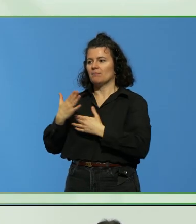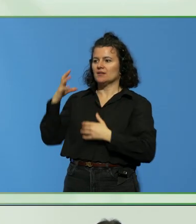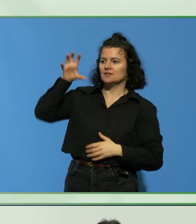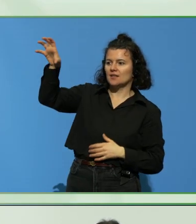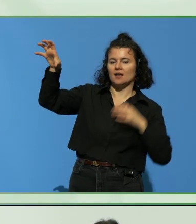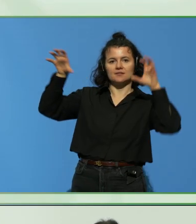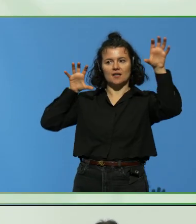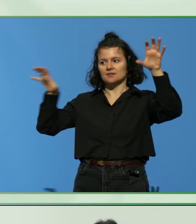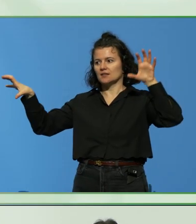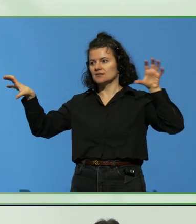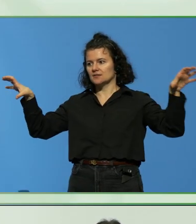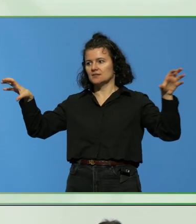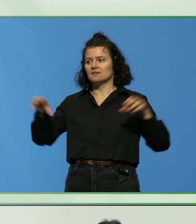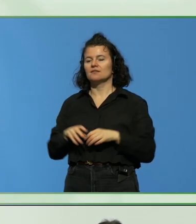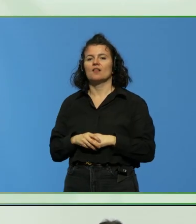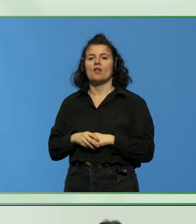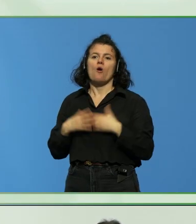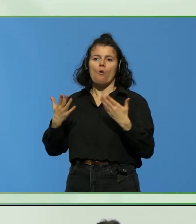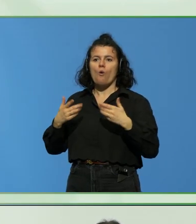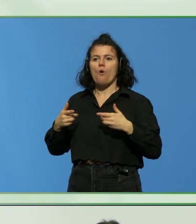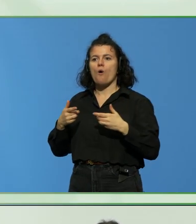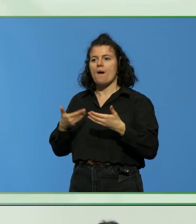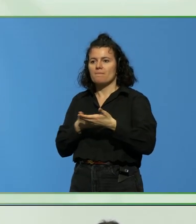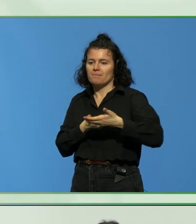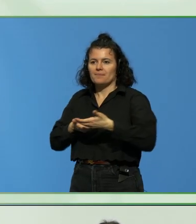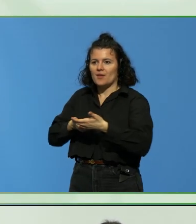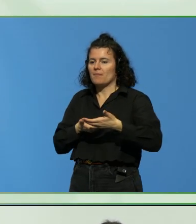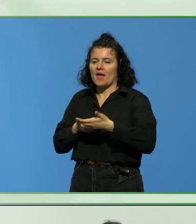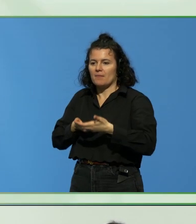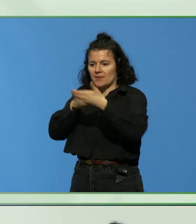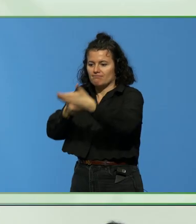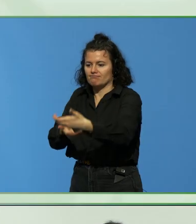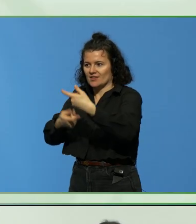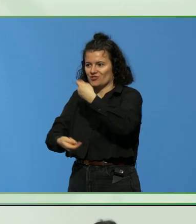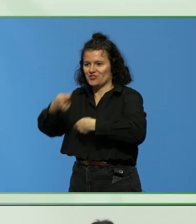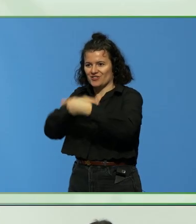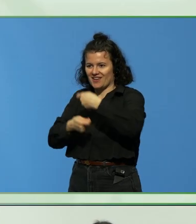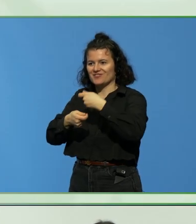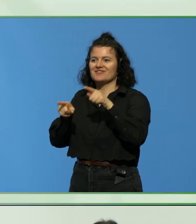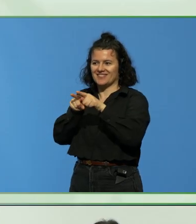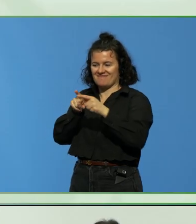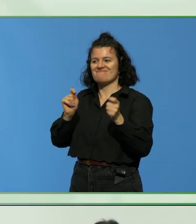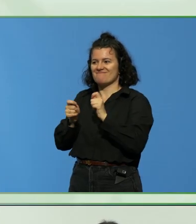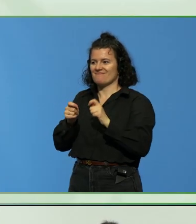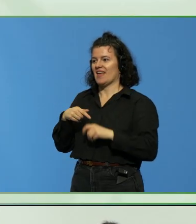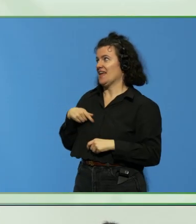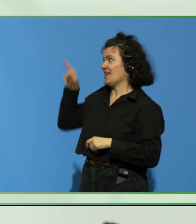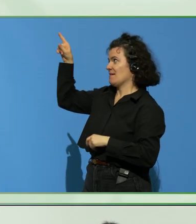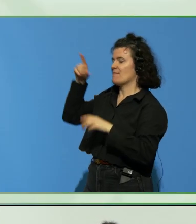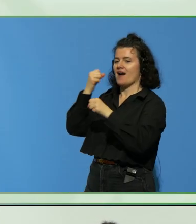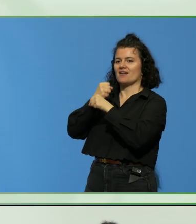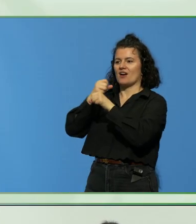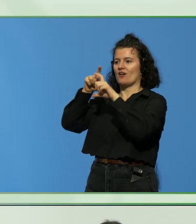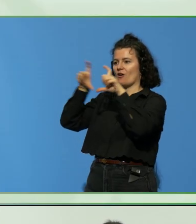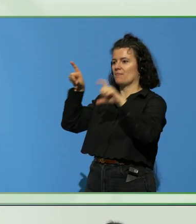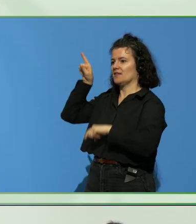Here we see the changing place facility, and that's my company name, Welcome Accessibility